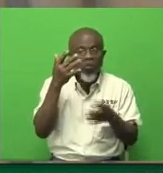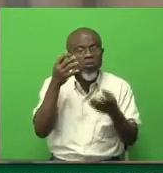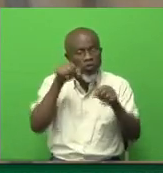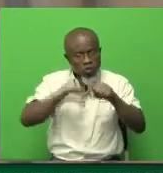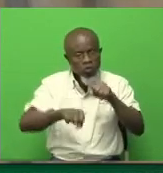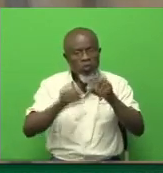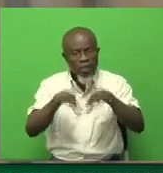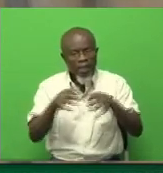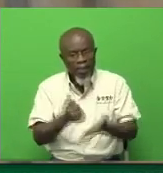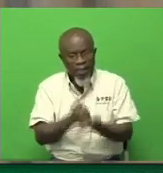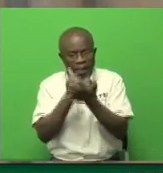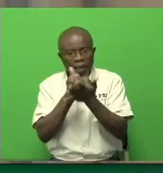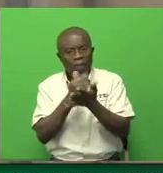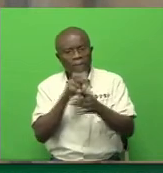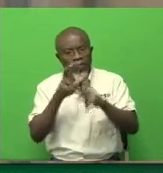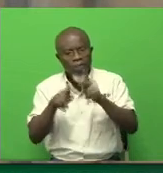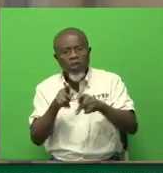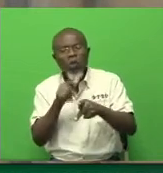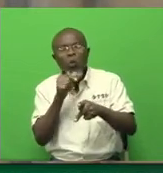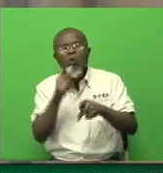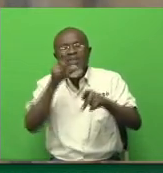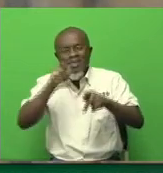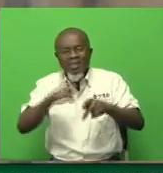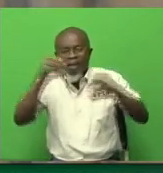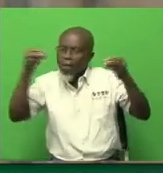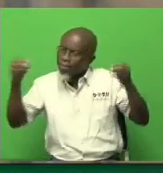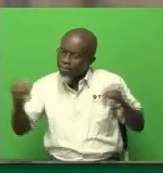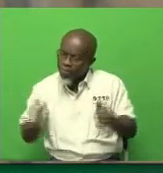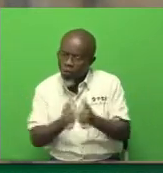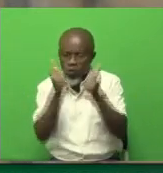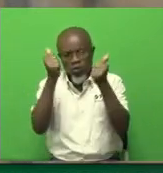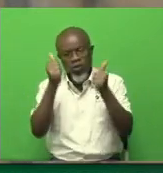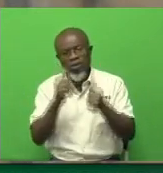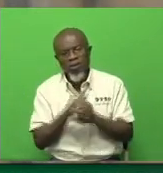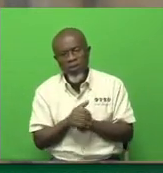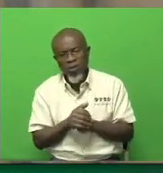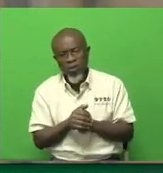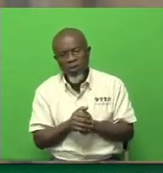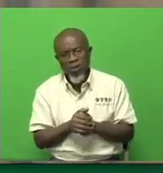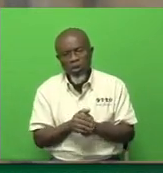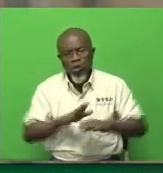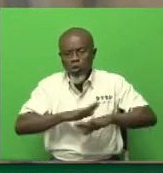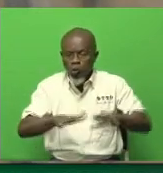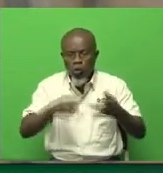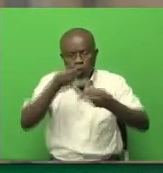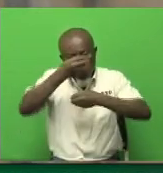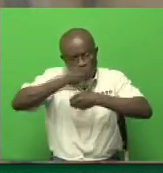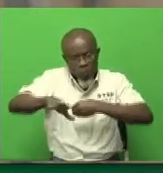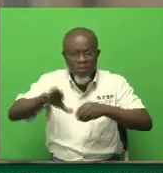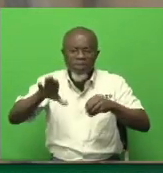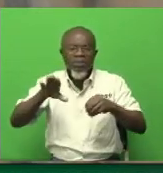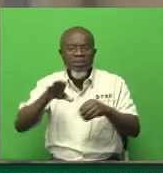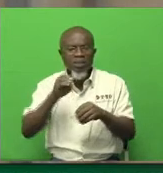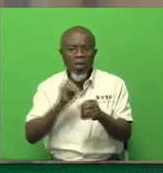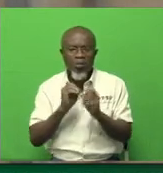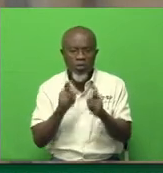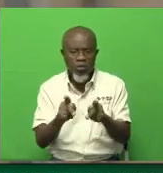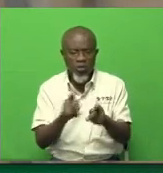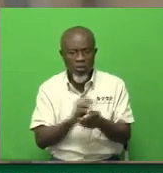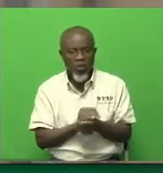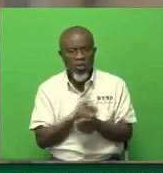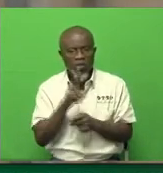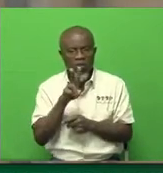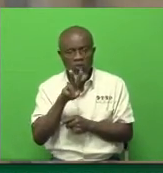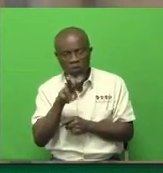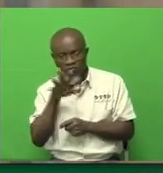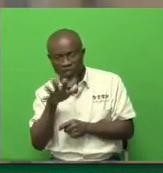to get down to the people who are high Achievers and need the support don't waste the opportunity 25 million dollars